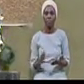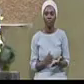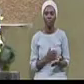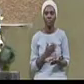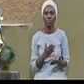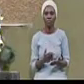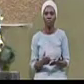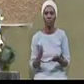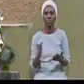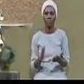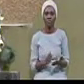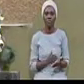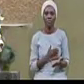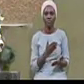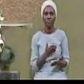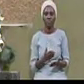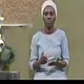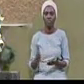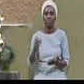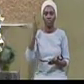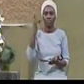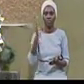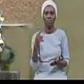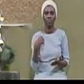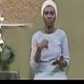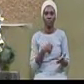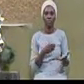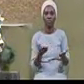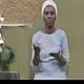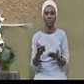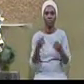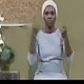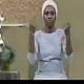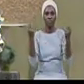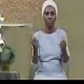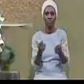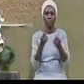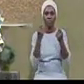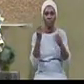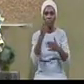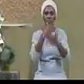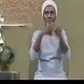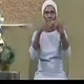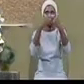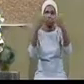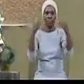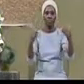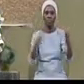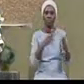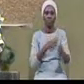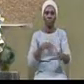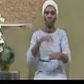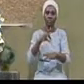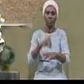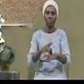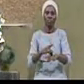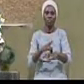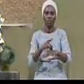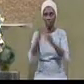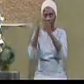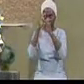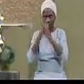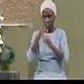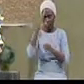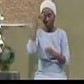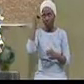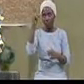serve. What a mighty God we serve. Hallelujah. Heaven and earth adore Him. Angels